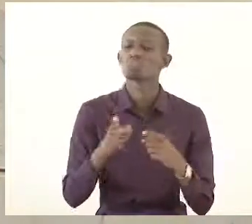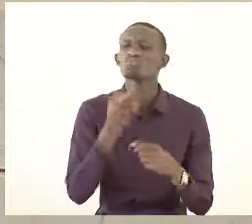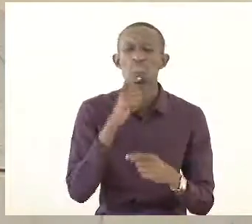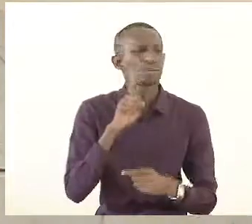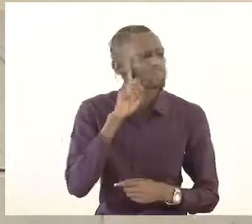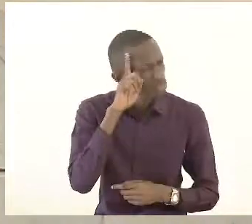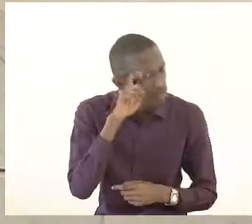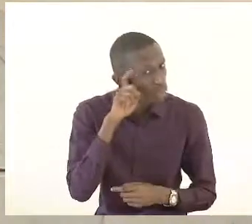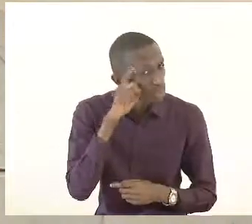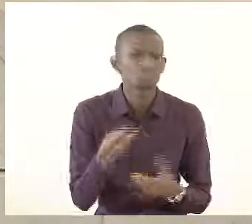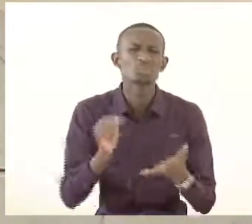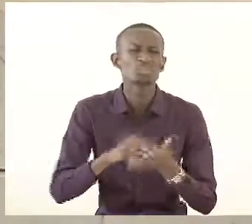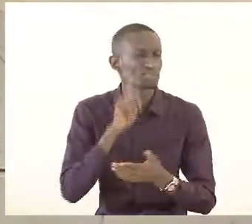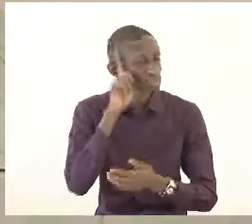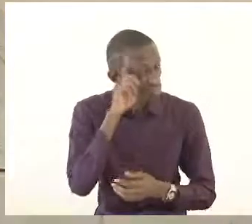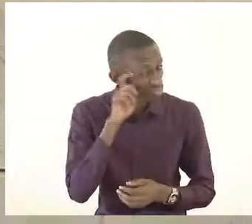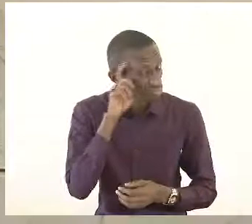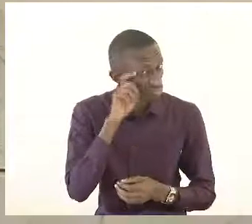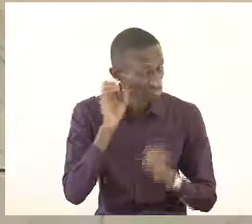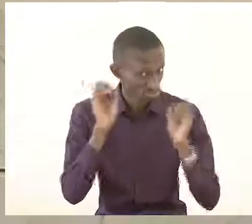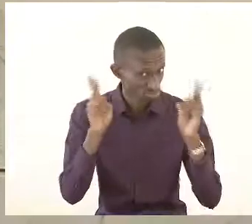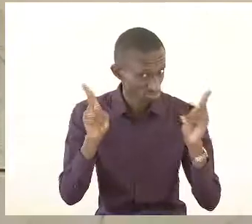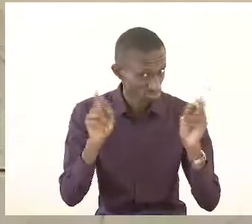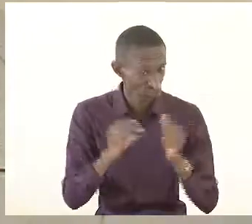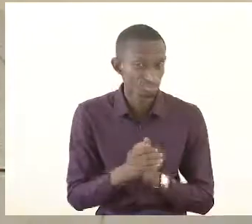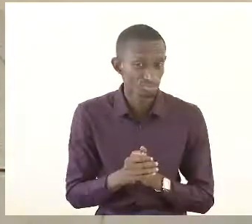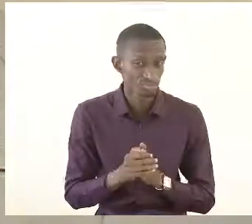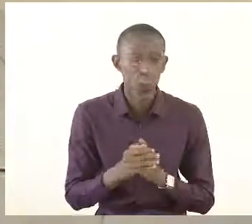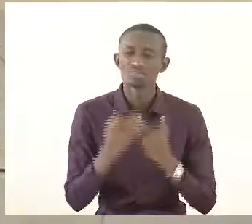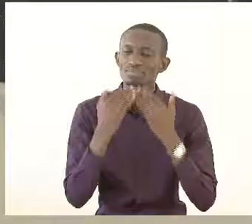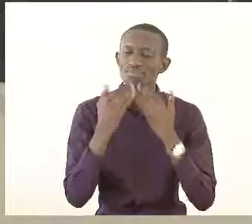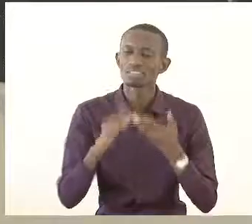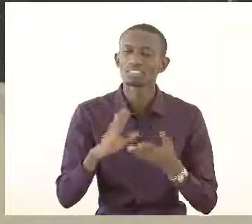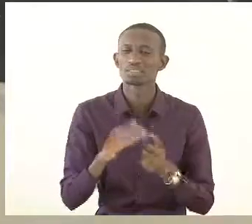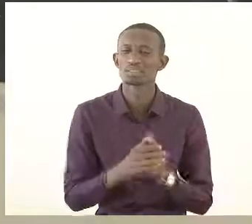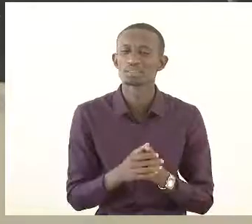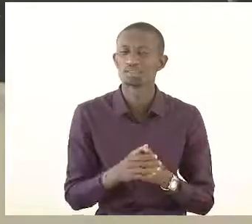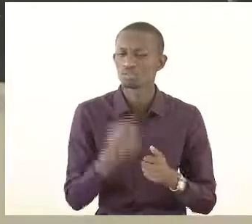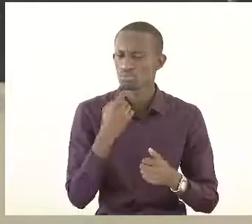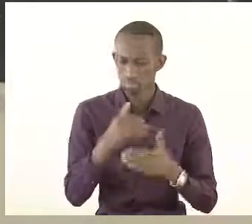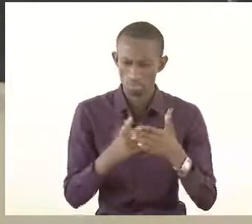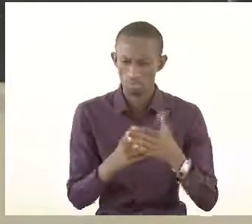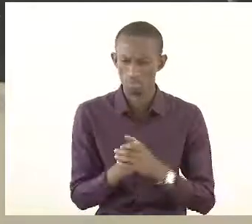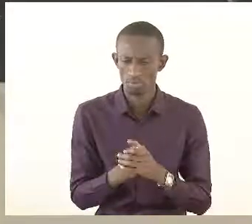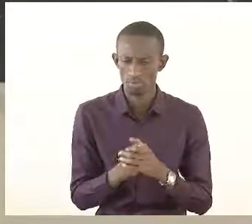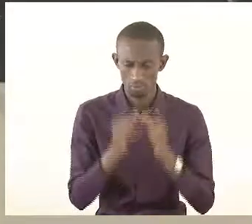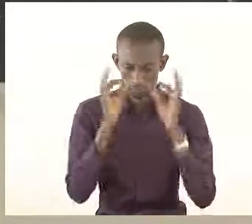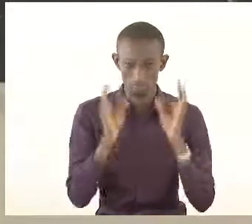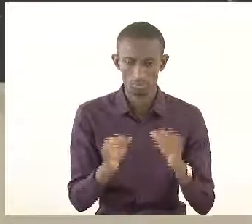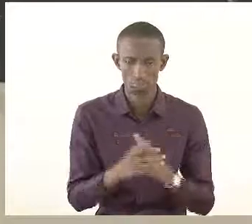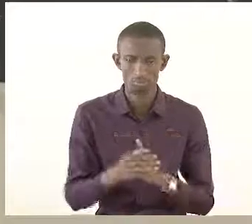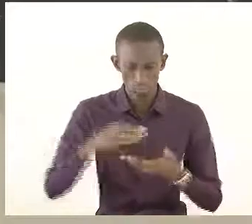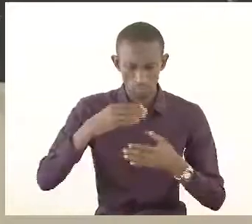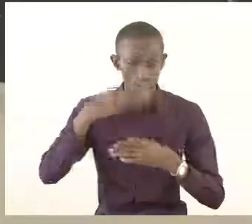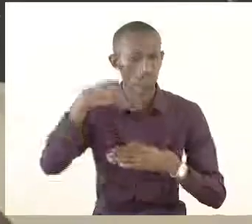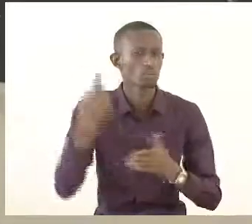rethink, okay? Think twice before you decide on what is to be done next. Here